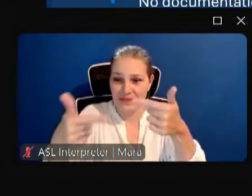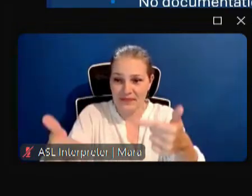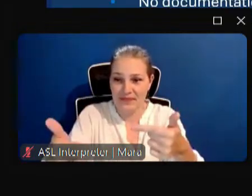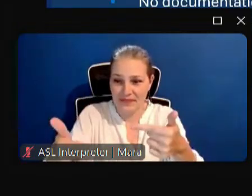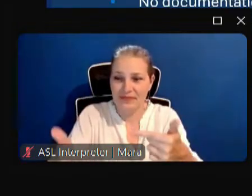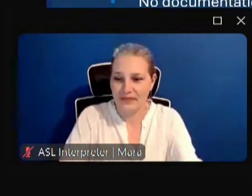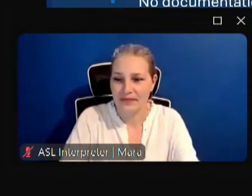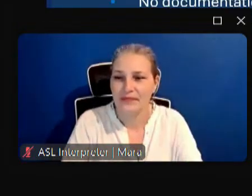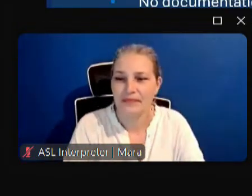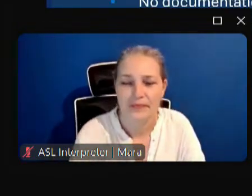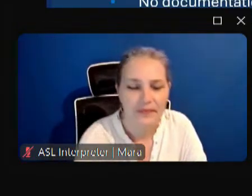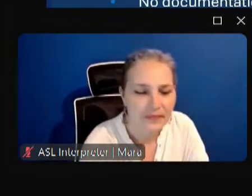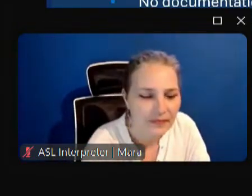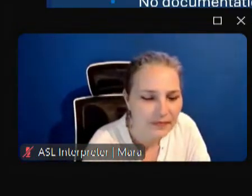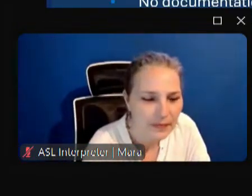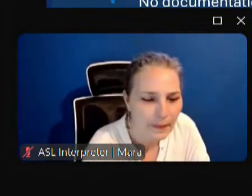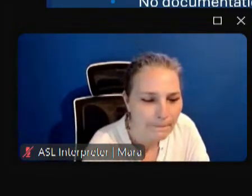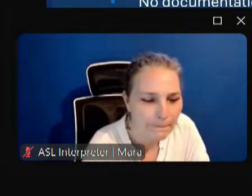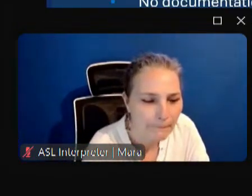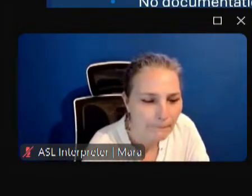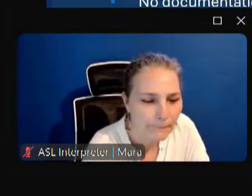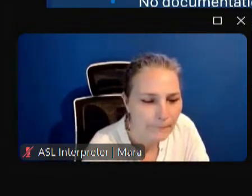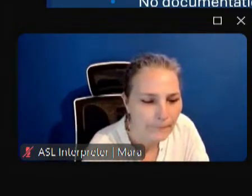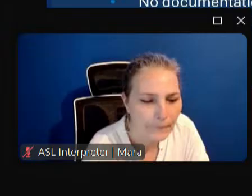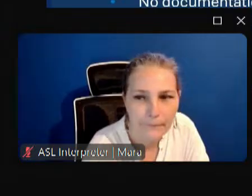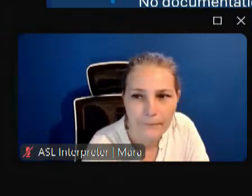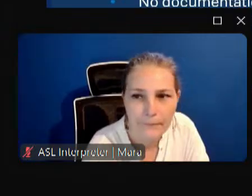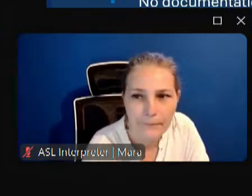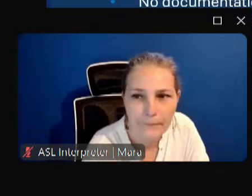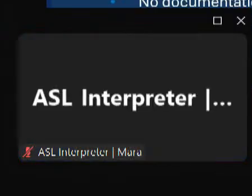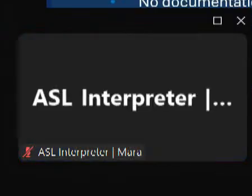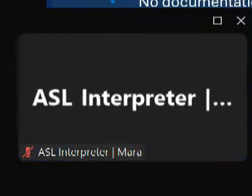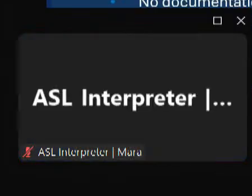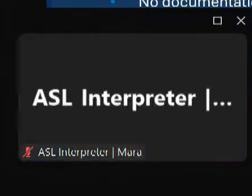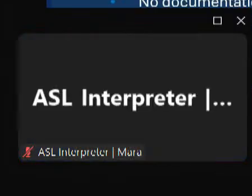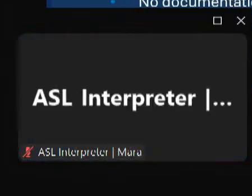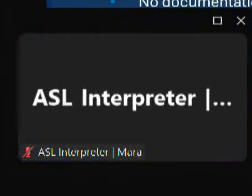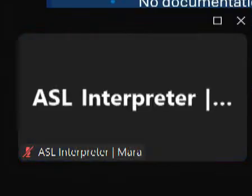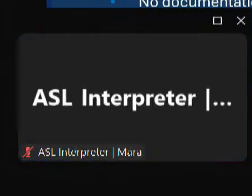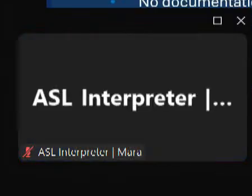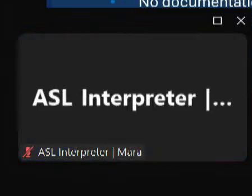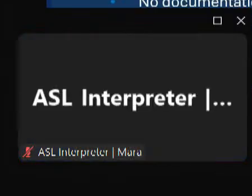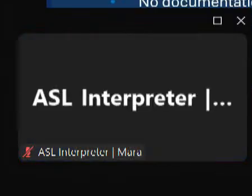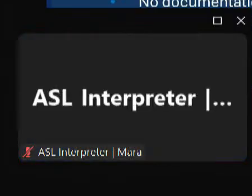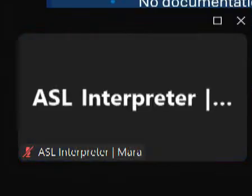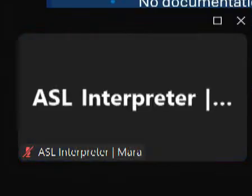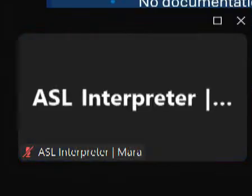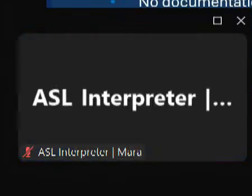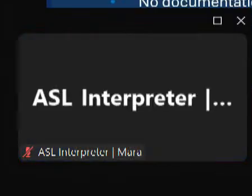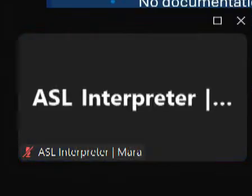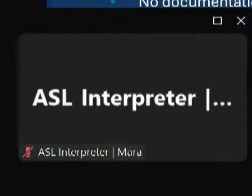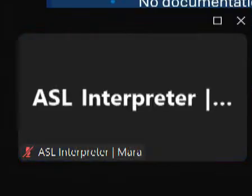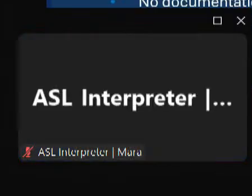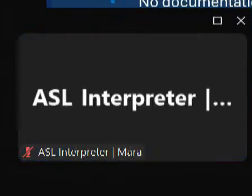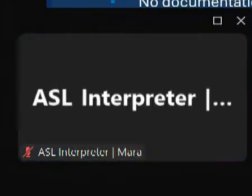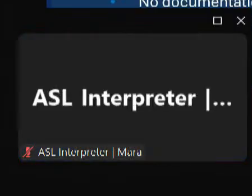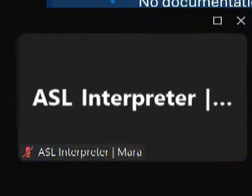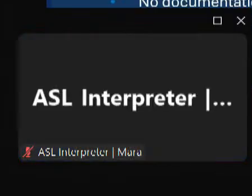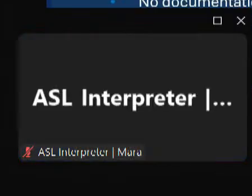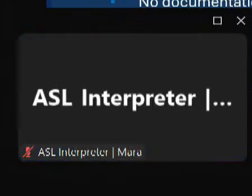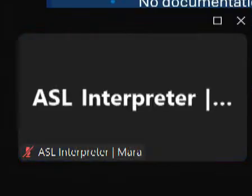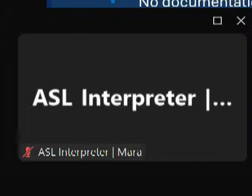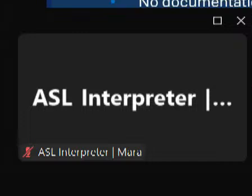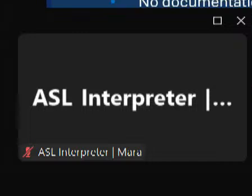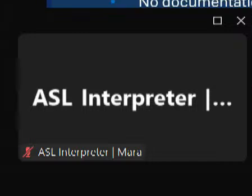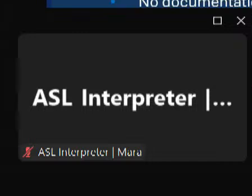left out important details, such as protected oak tree zones, easements, the height of fences, and